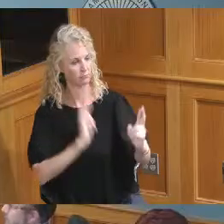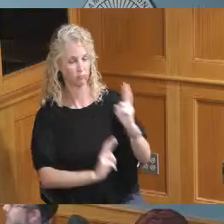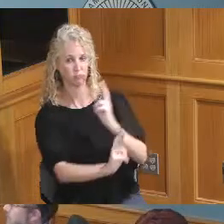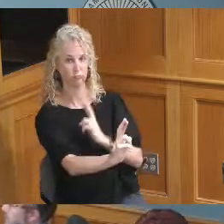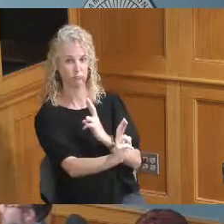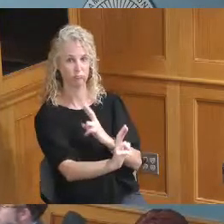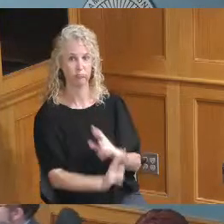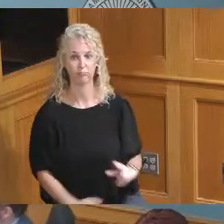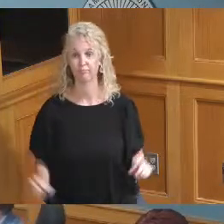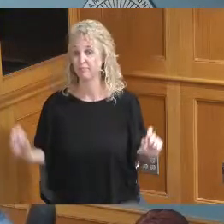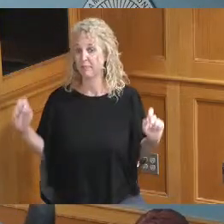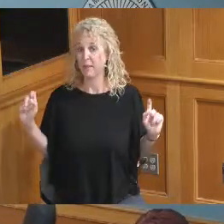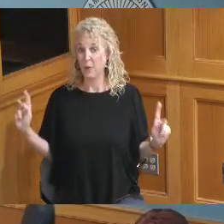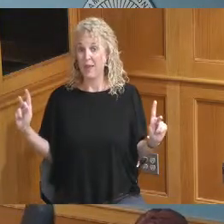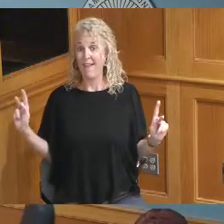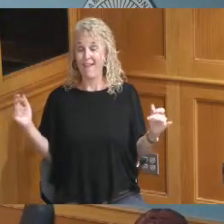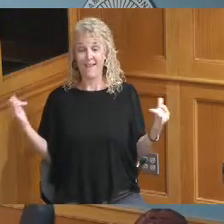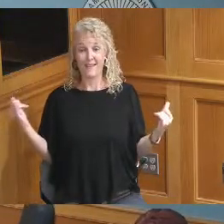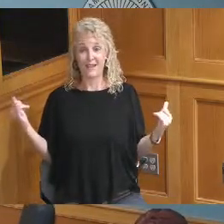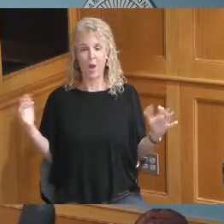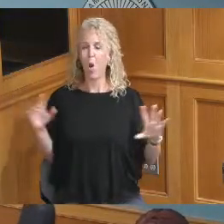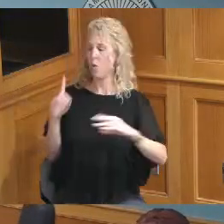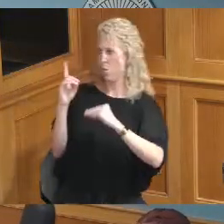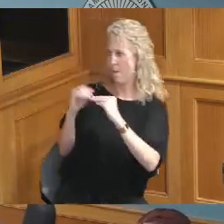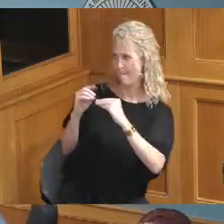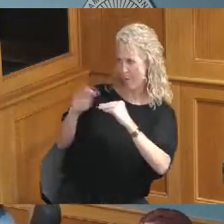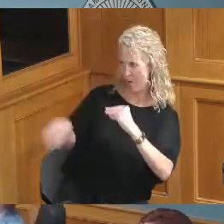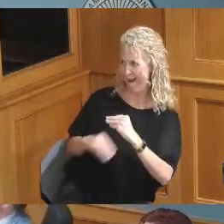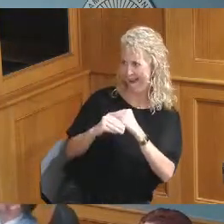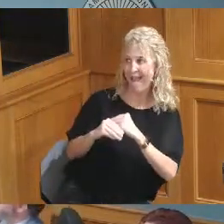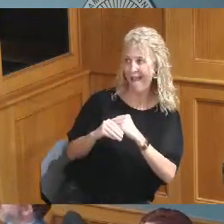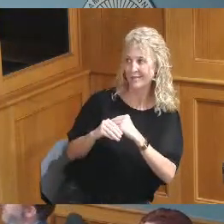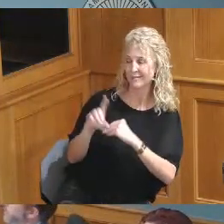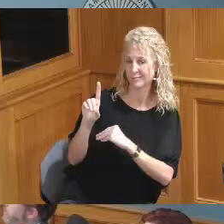That's it. I'm open for any questions. As is David, yes, please.